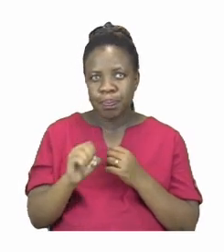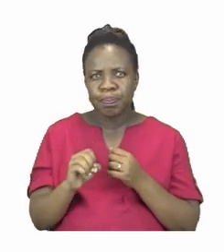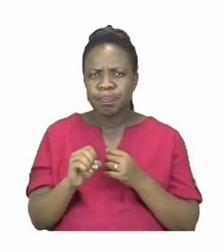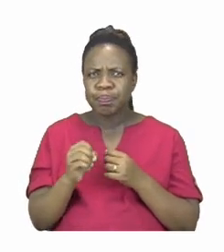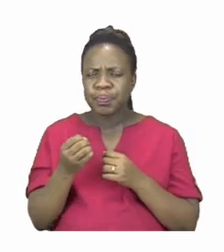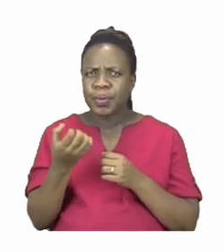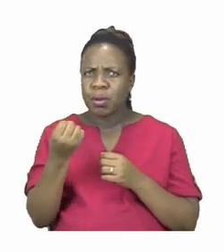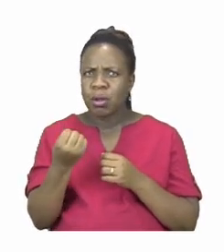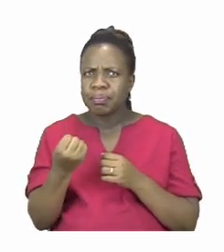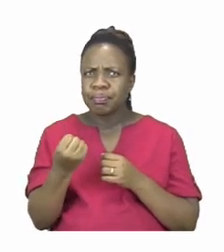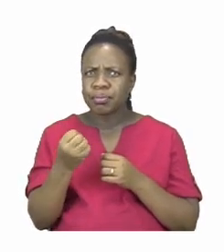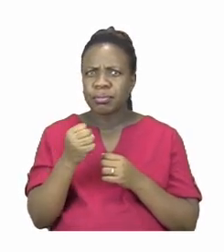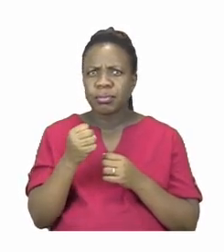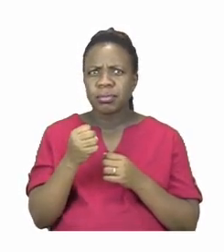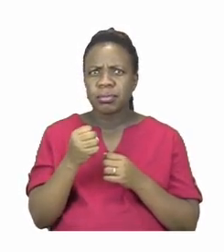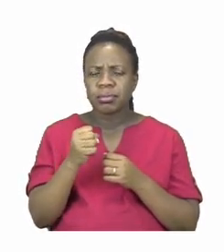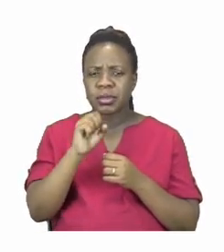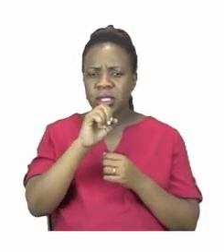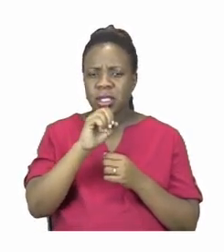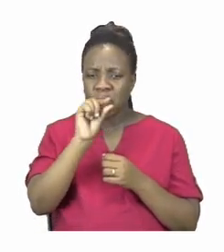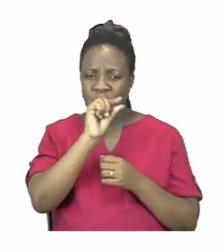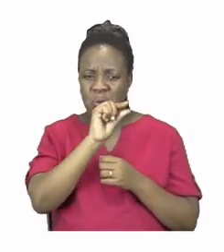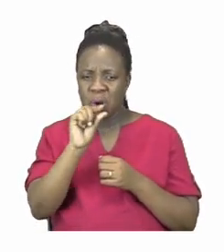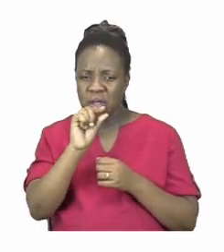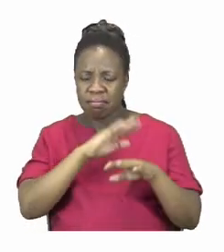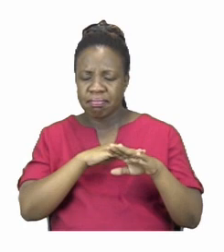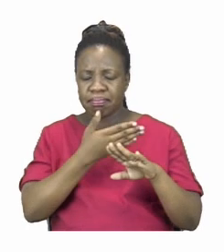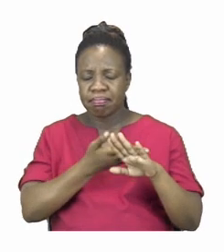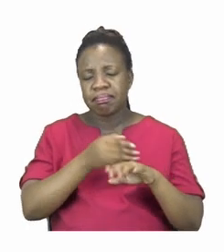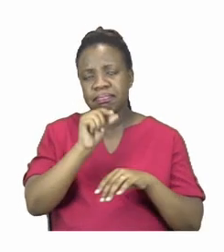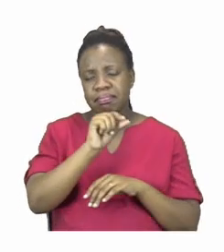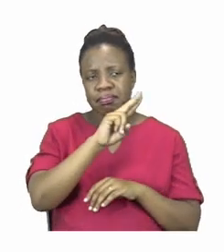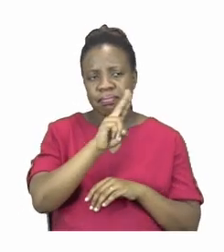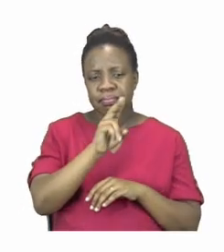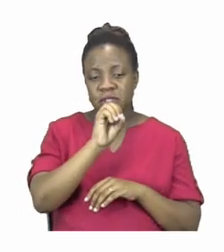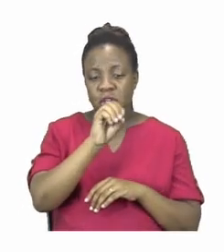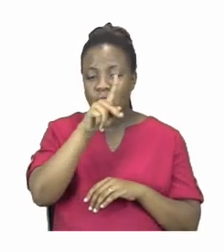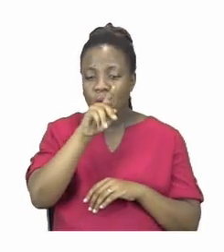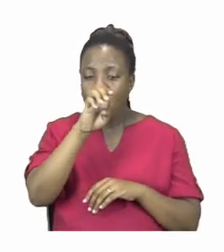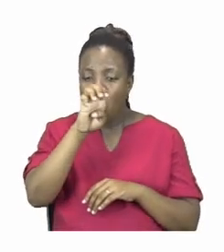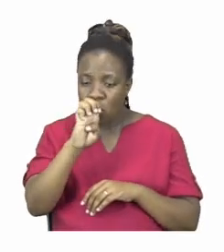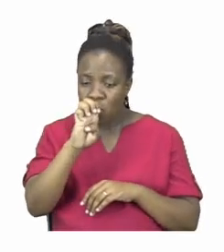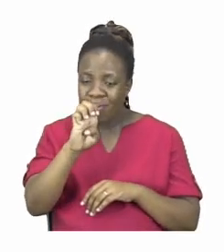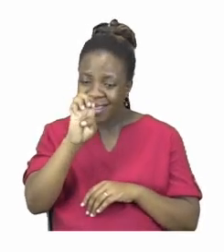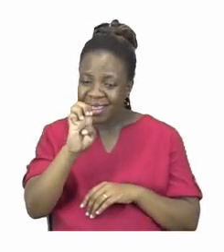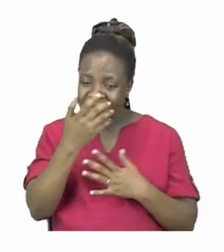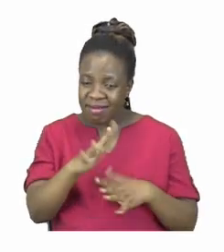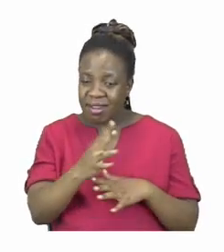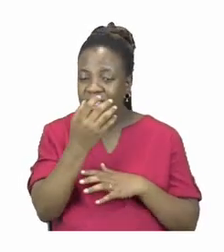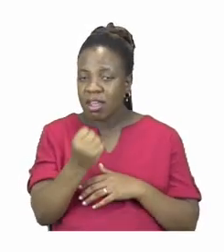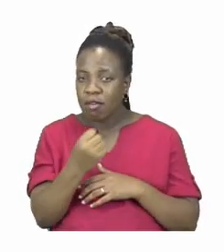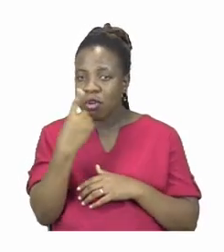E, we just put the D. So, these are the two rules that you have to remember